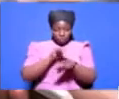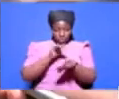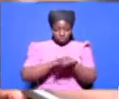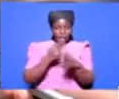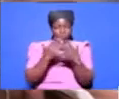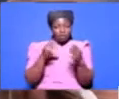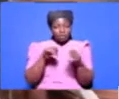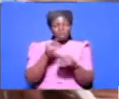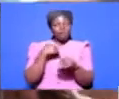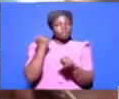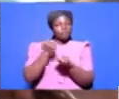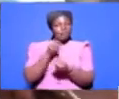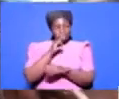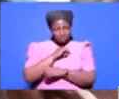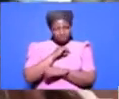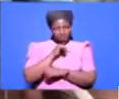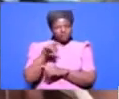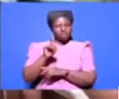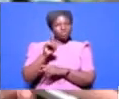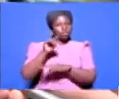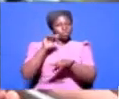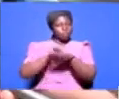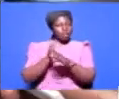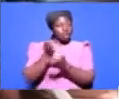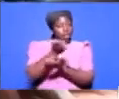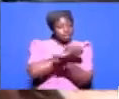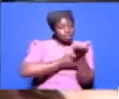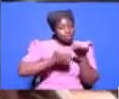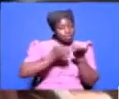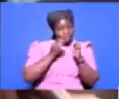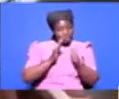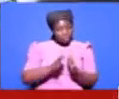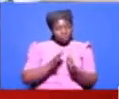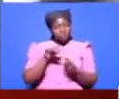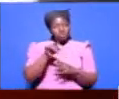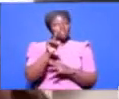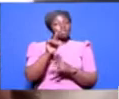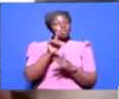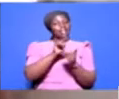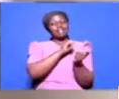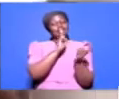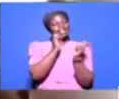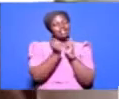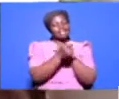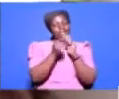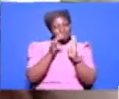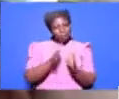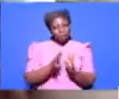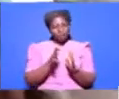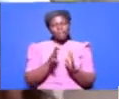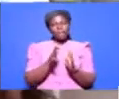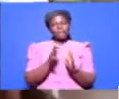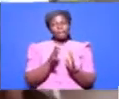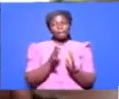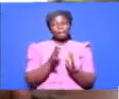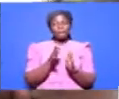he did. He was a great economist, he was a reformist statesman, and we'll miss him.